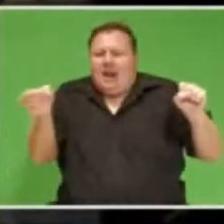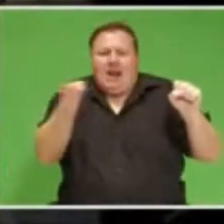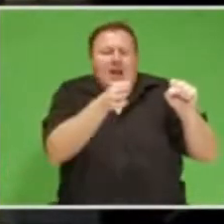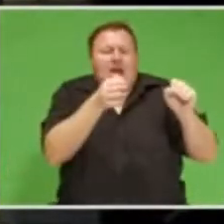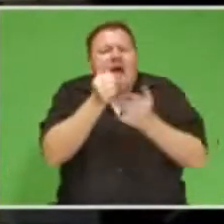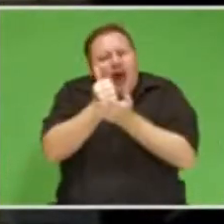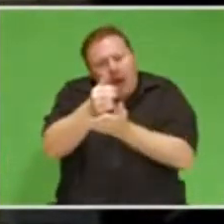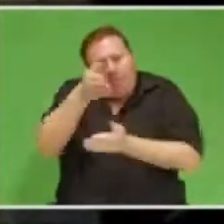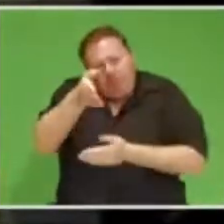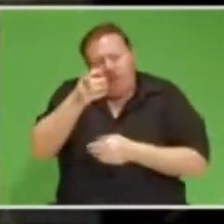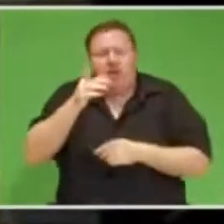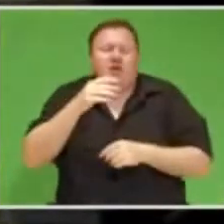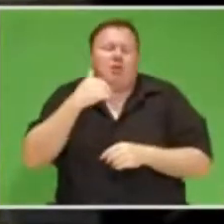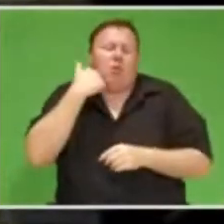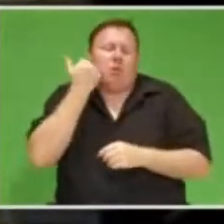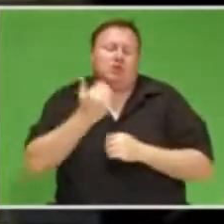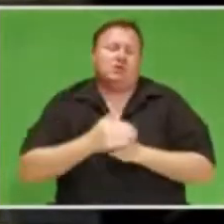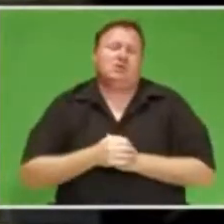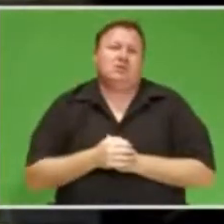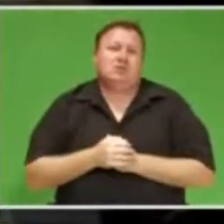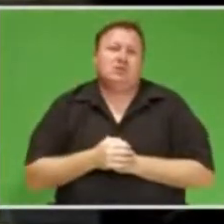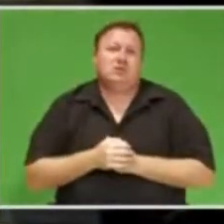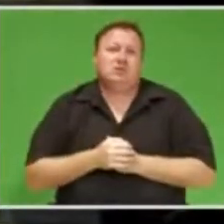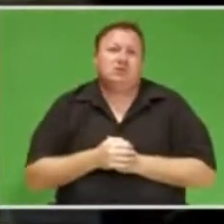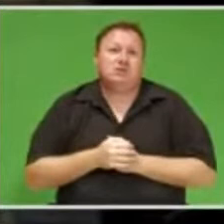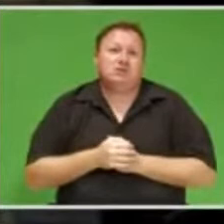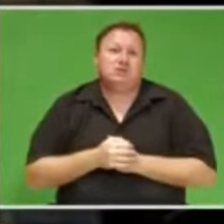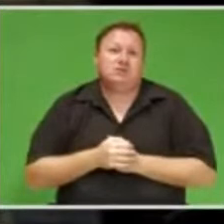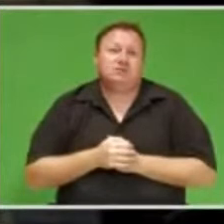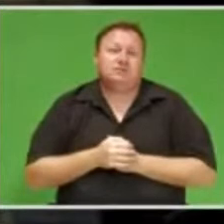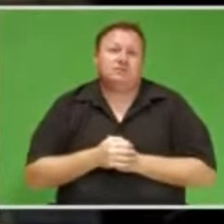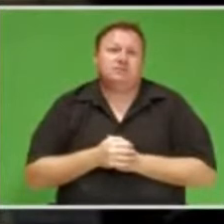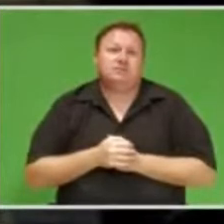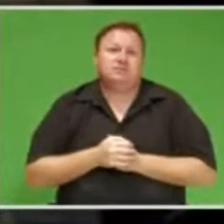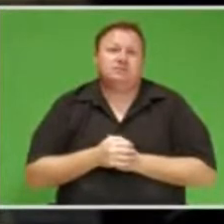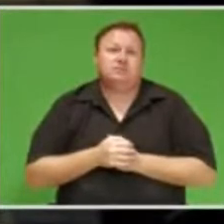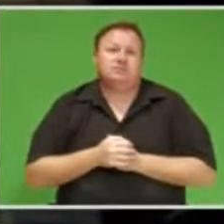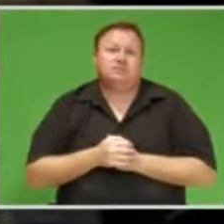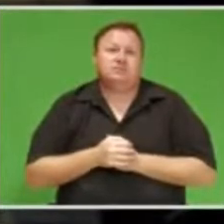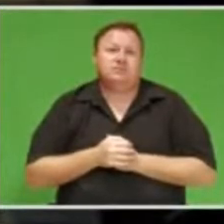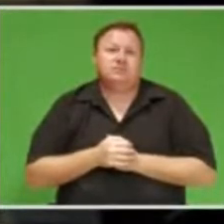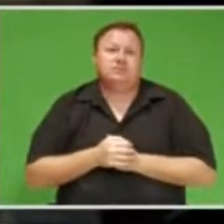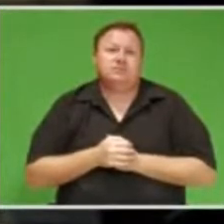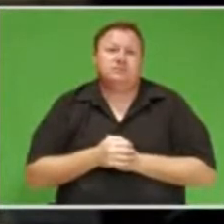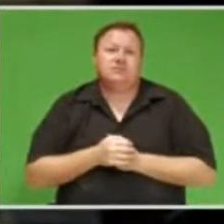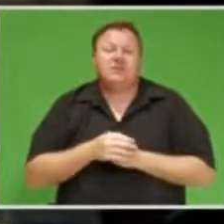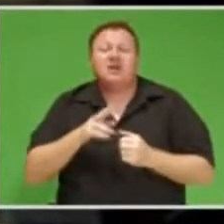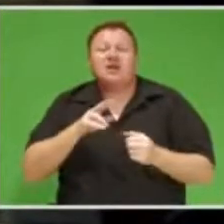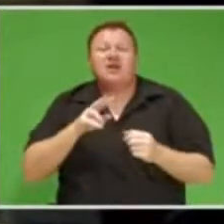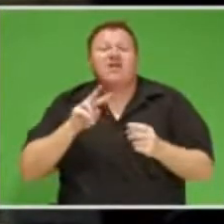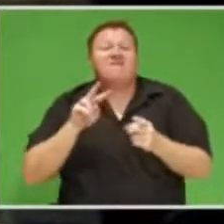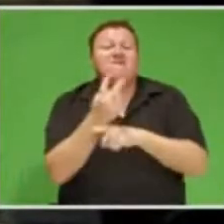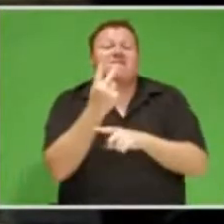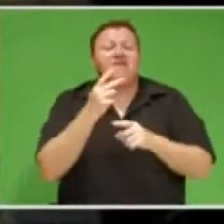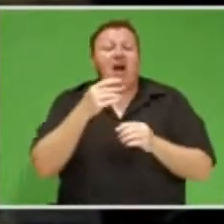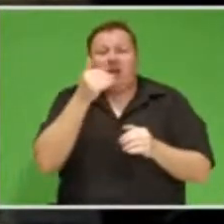Now, honorable members, violent crime takes a heavy toll on every South